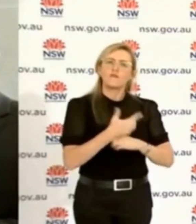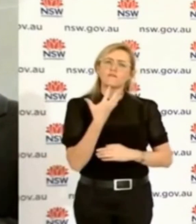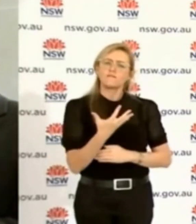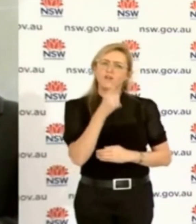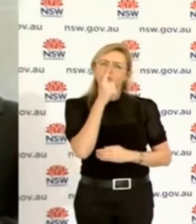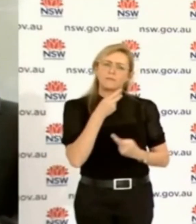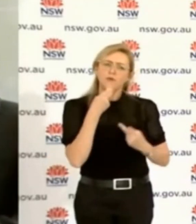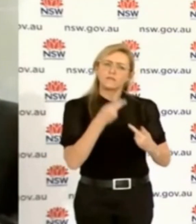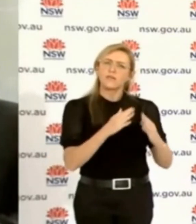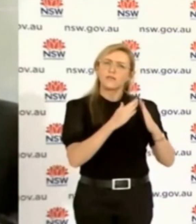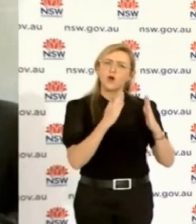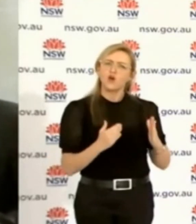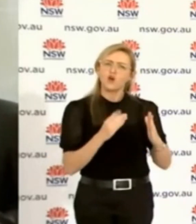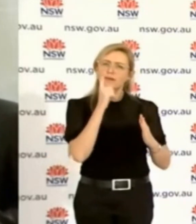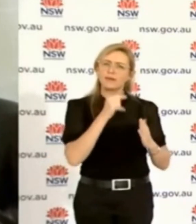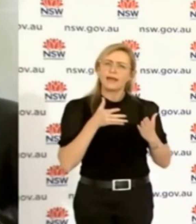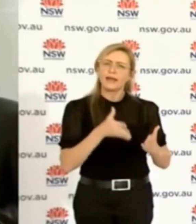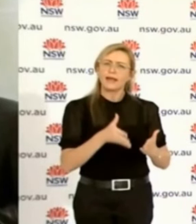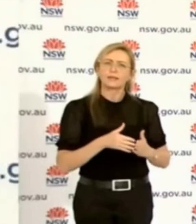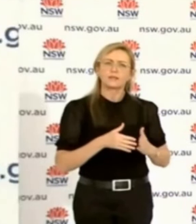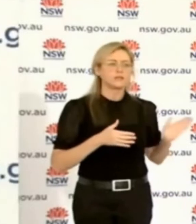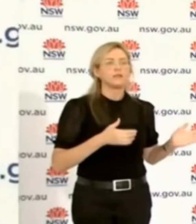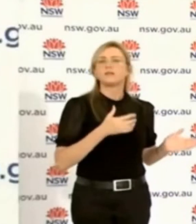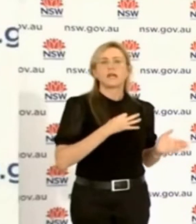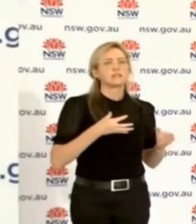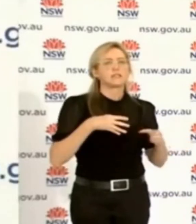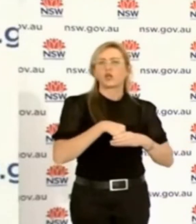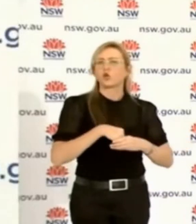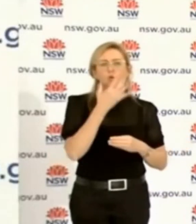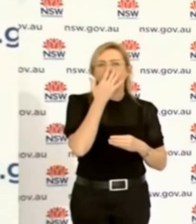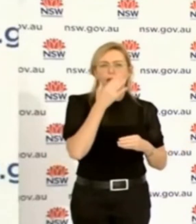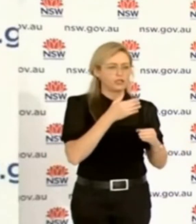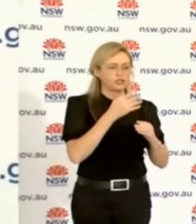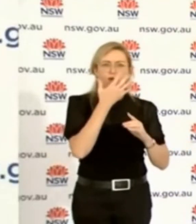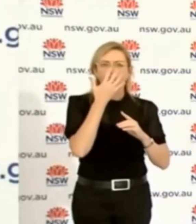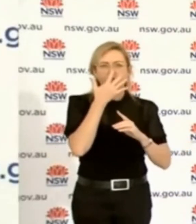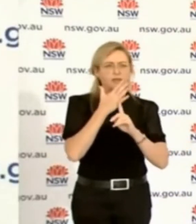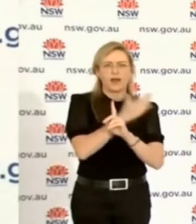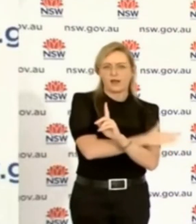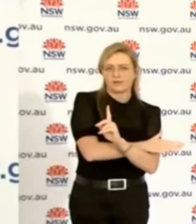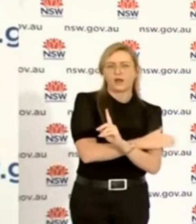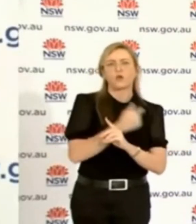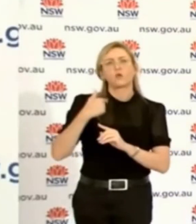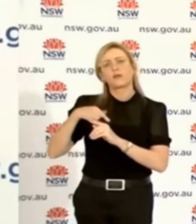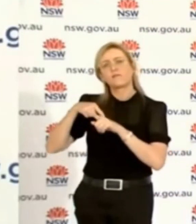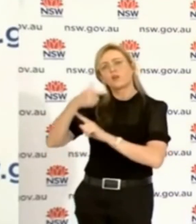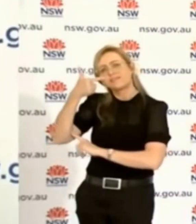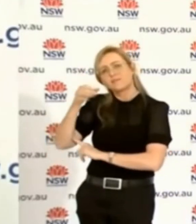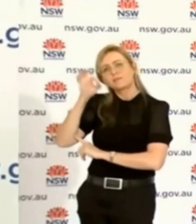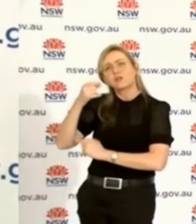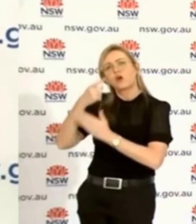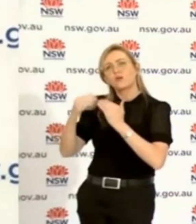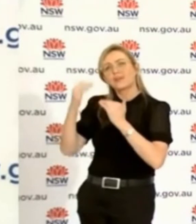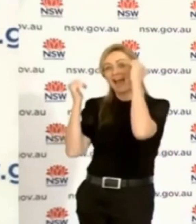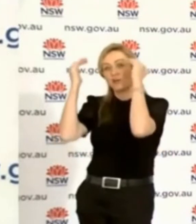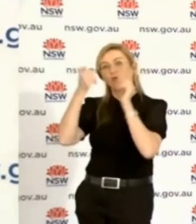doesn't include those age groups yet, because obviously our targets are around adult vaccination. However, we will, once